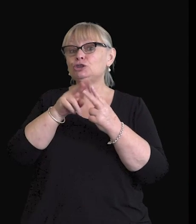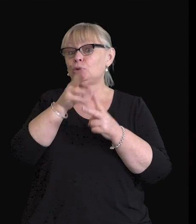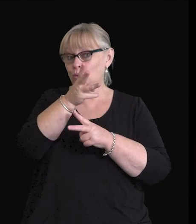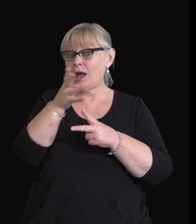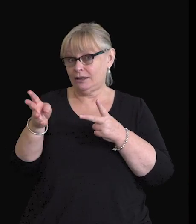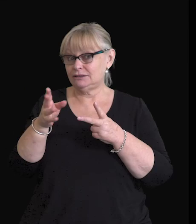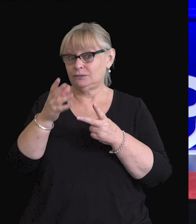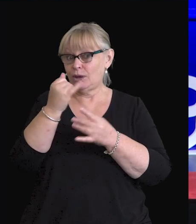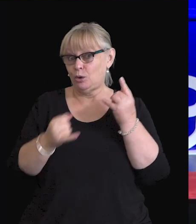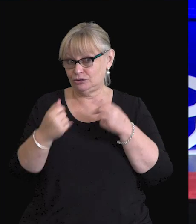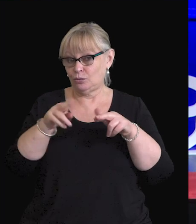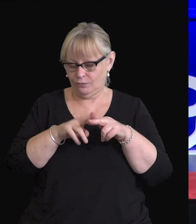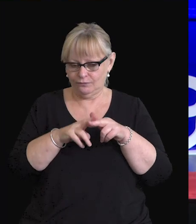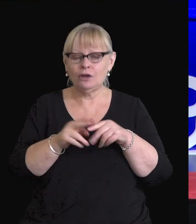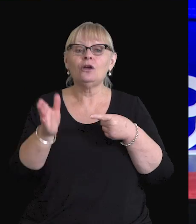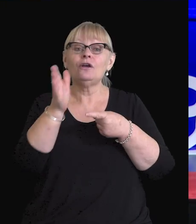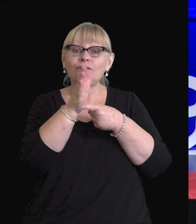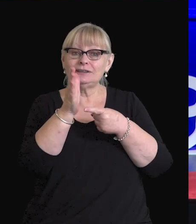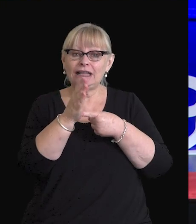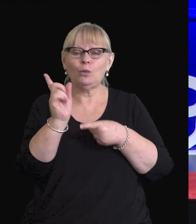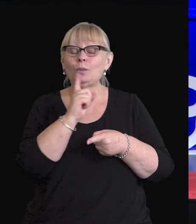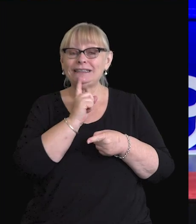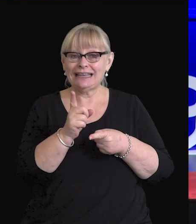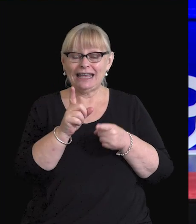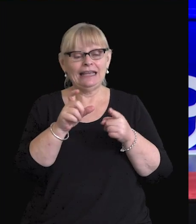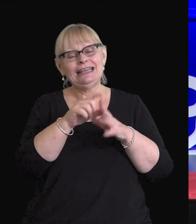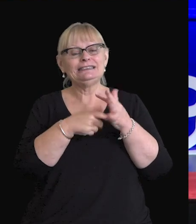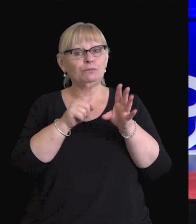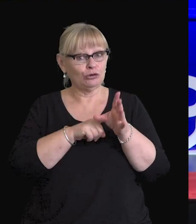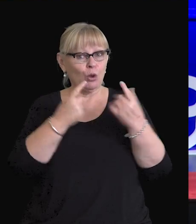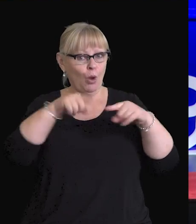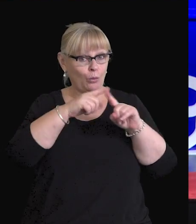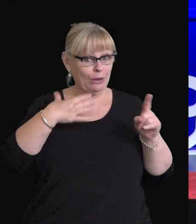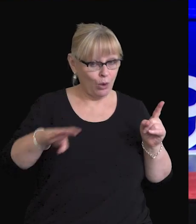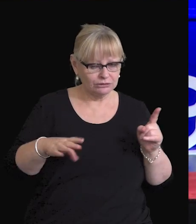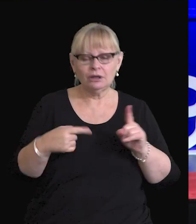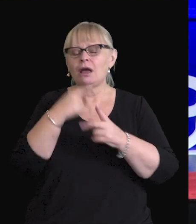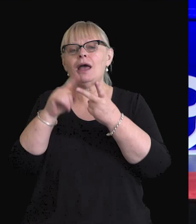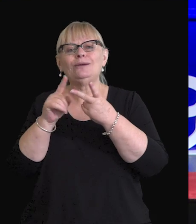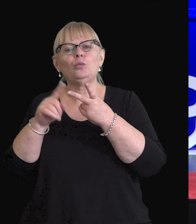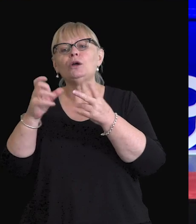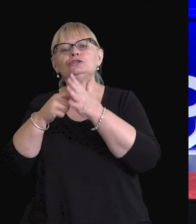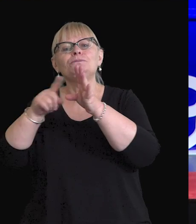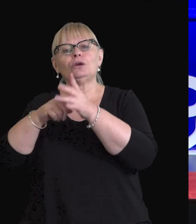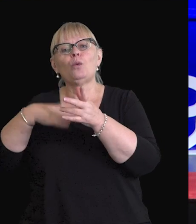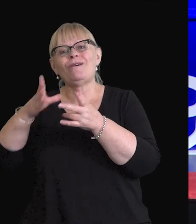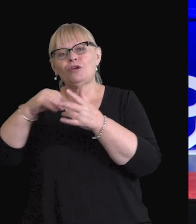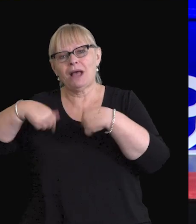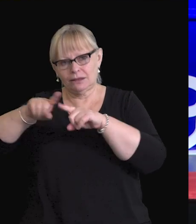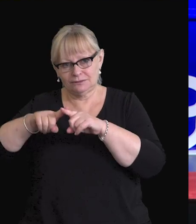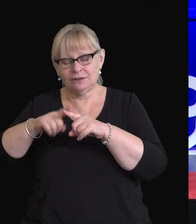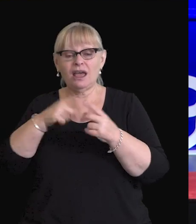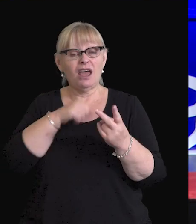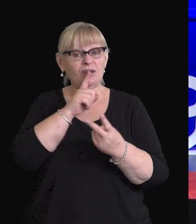critical ways. First, what we demand of democracy. Second, in what democracy demands of us. And I say to